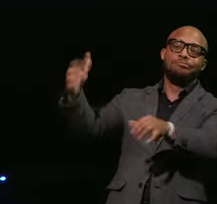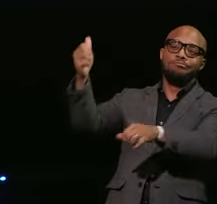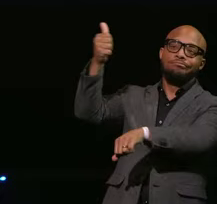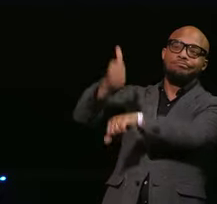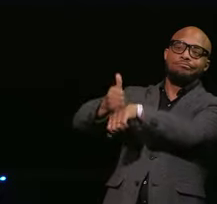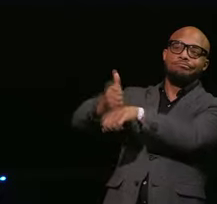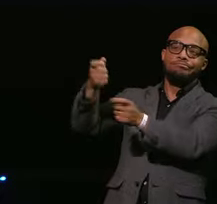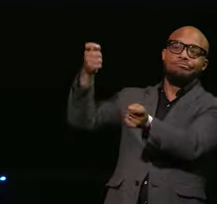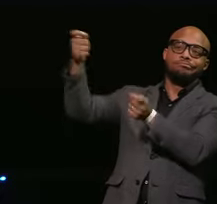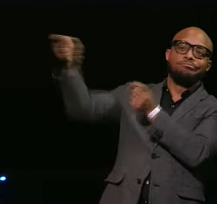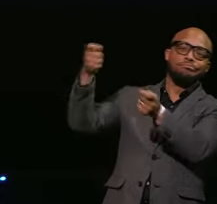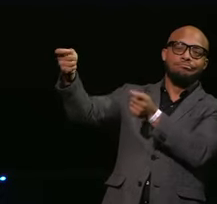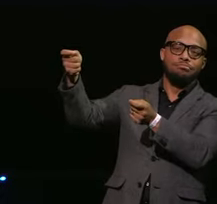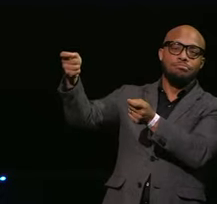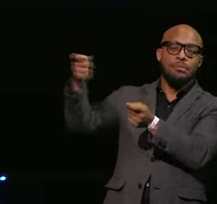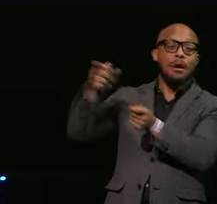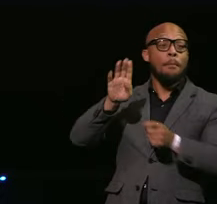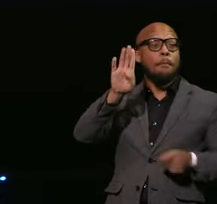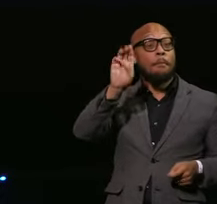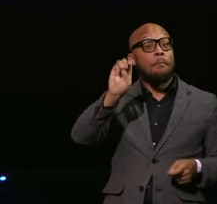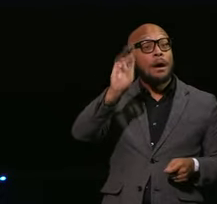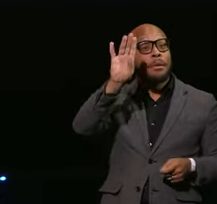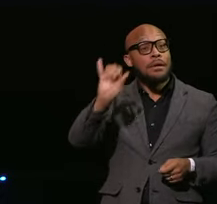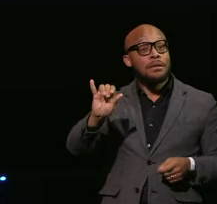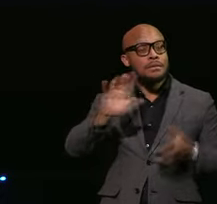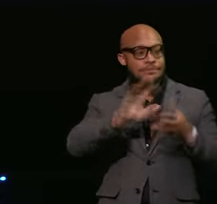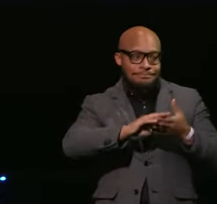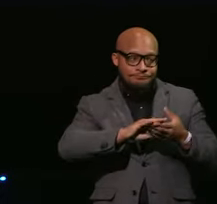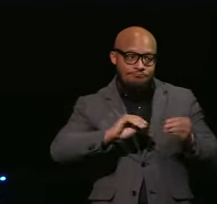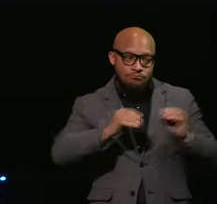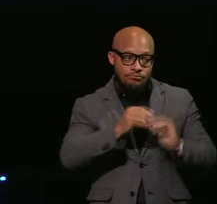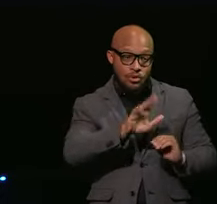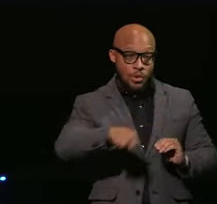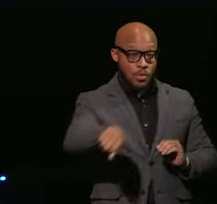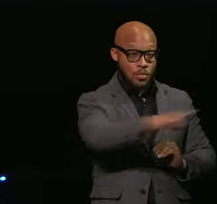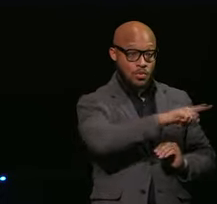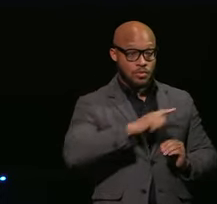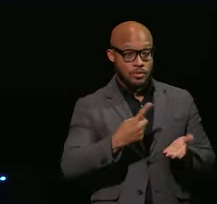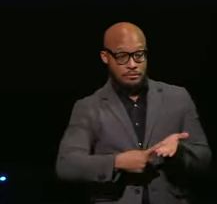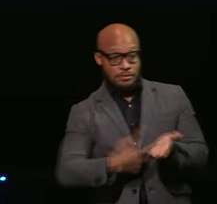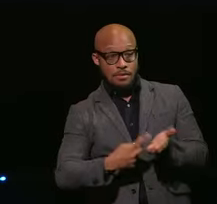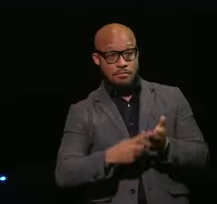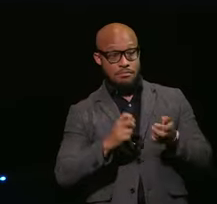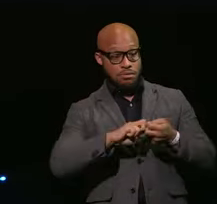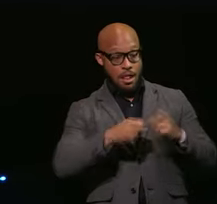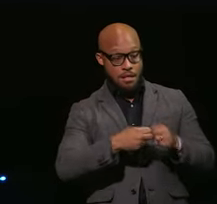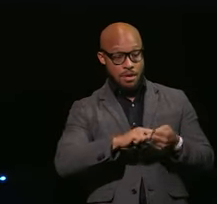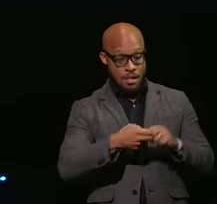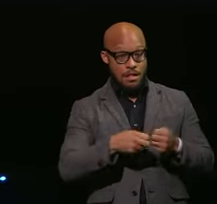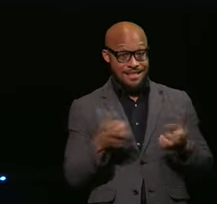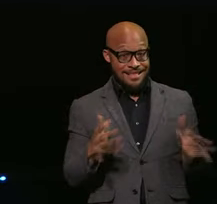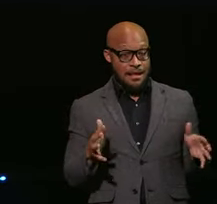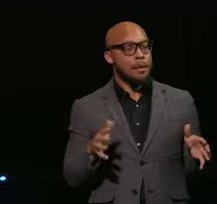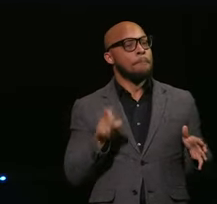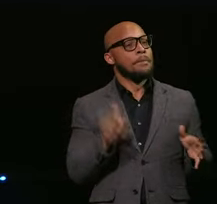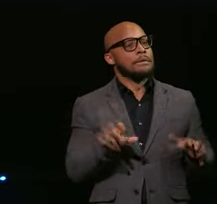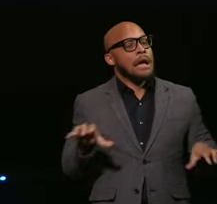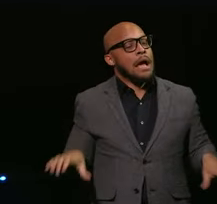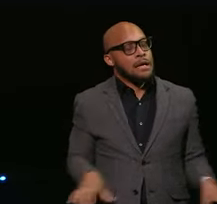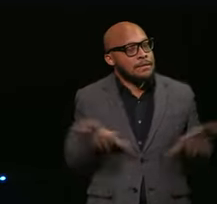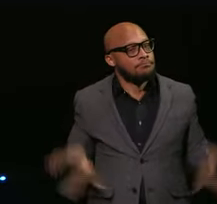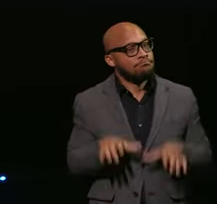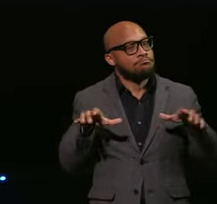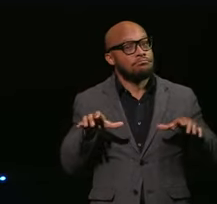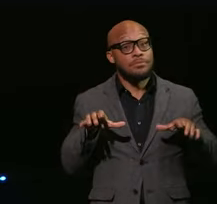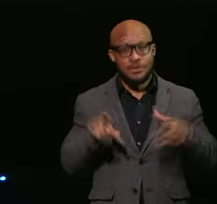was saying, look, we cannot just talk about our problems. We need to act upon our problems. This was back in